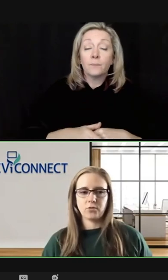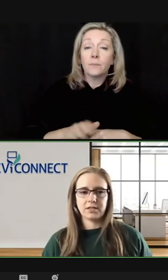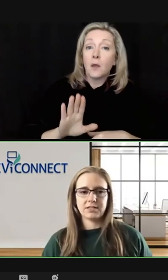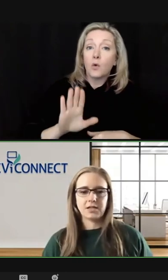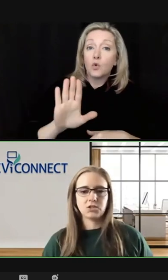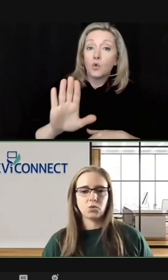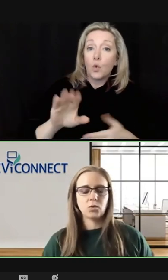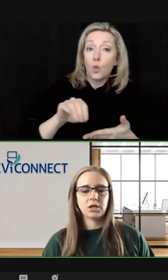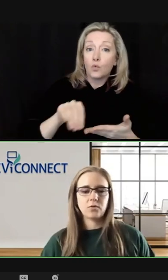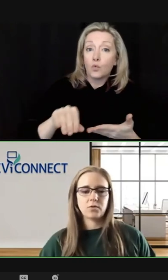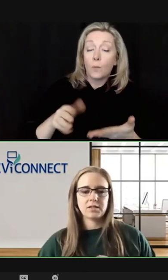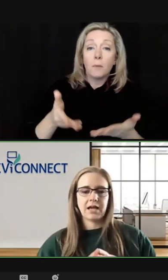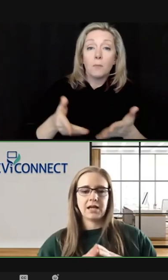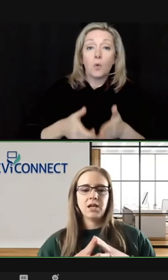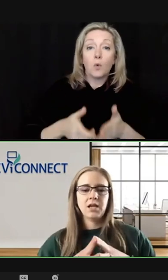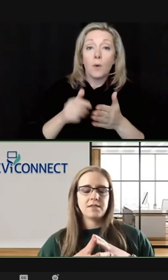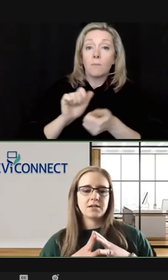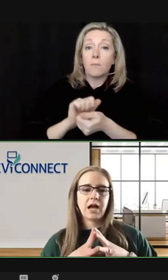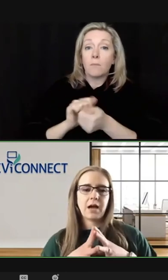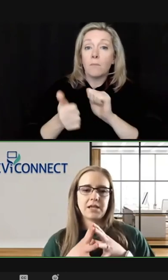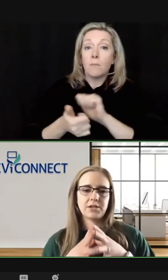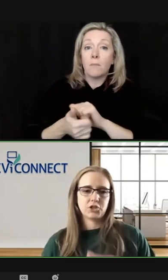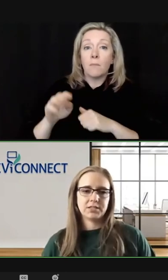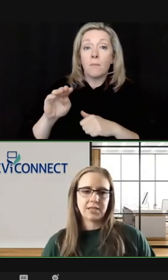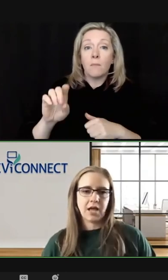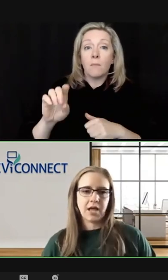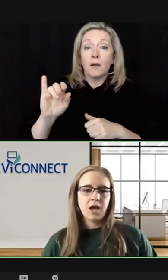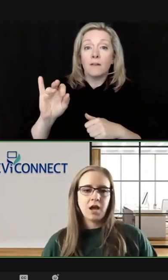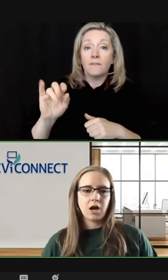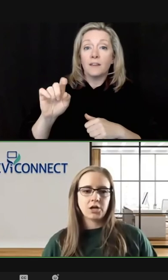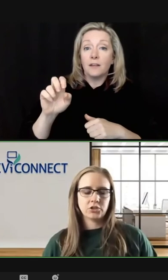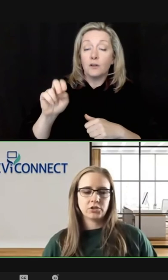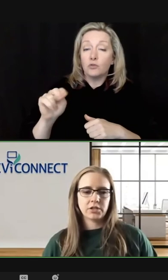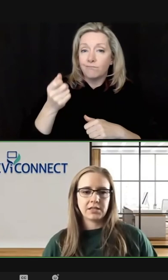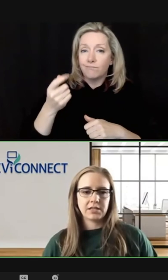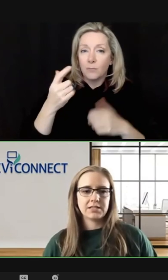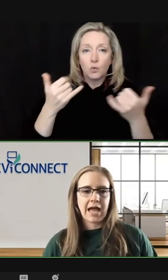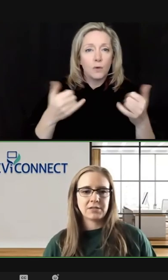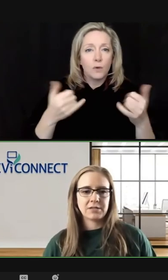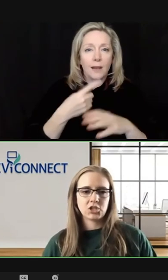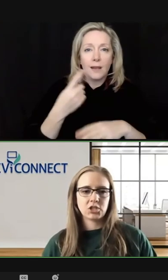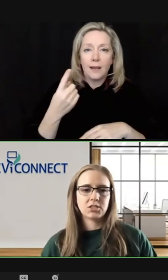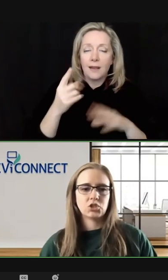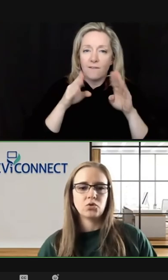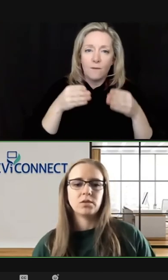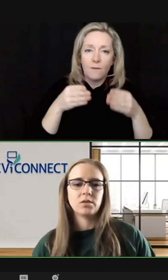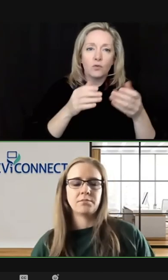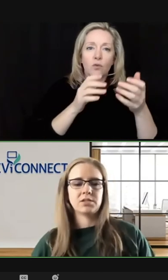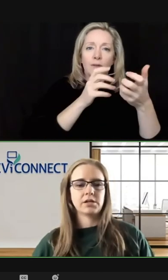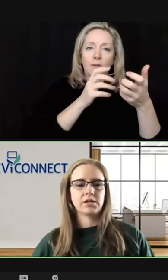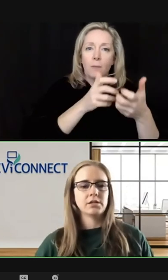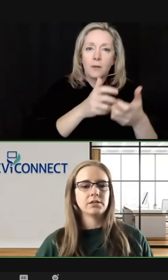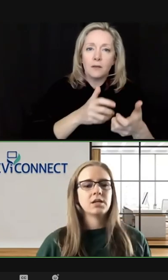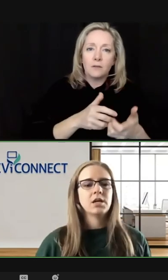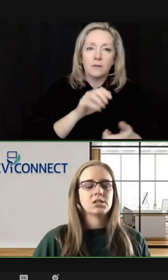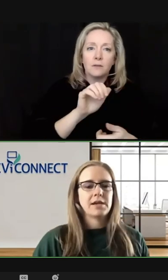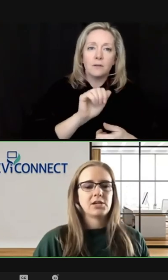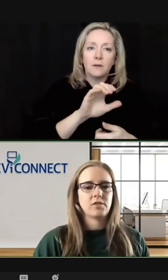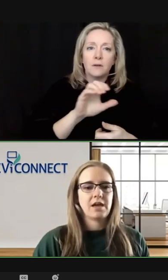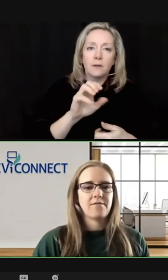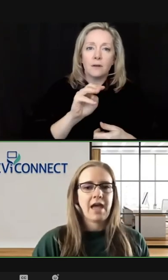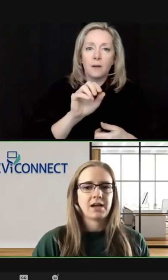not our focus today. So we're going to focus on the accommodations that our children need, these adaptations to the